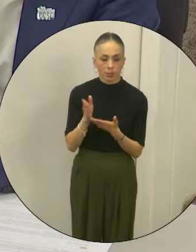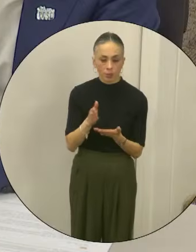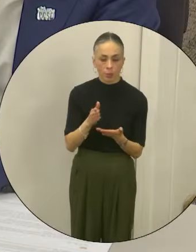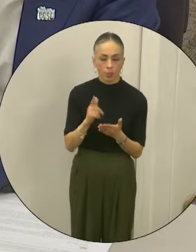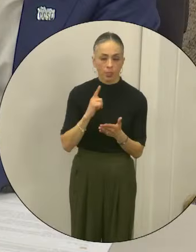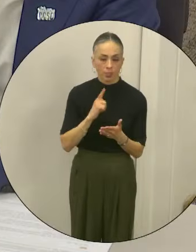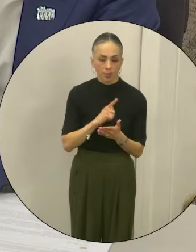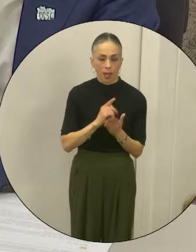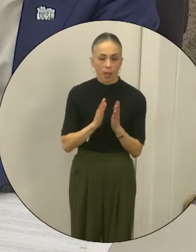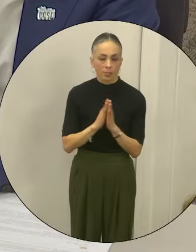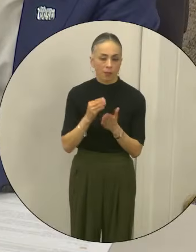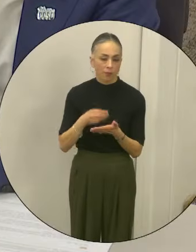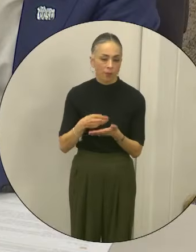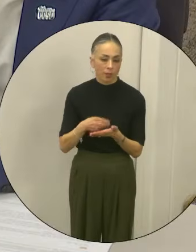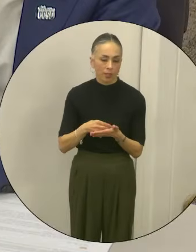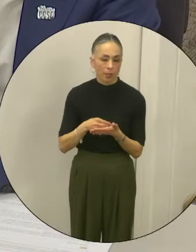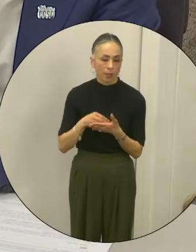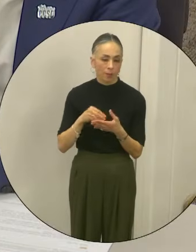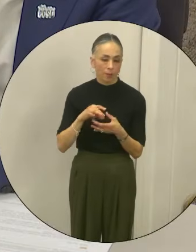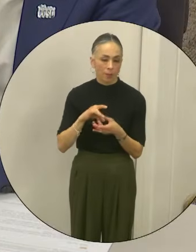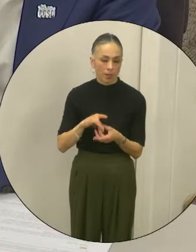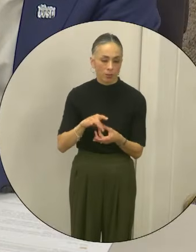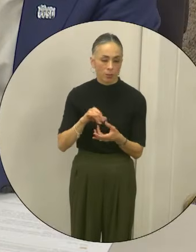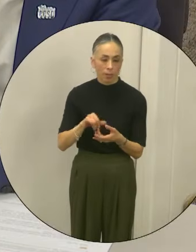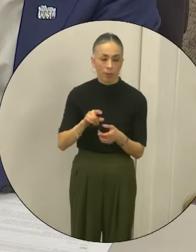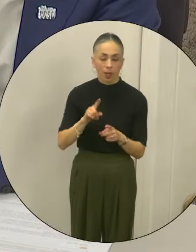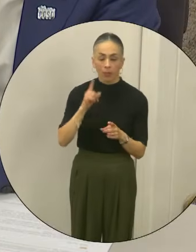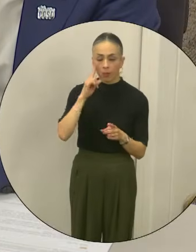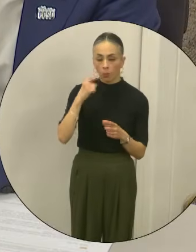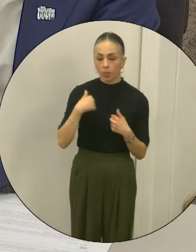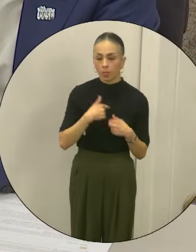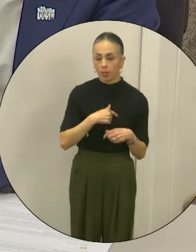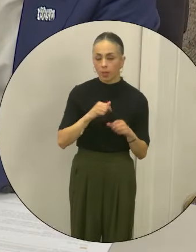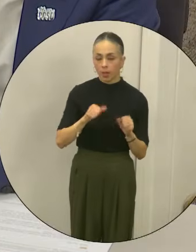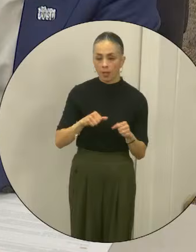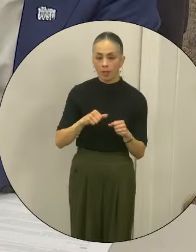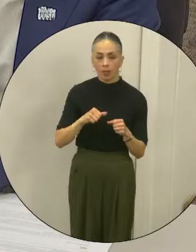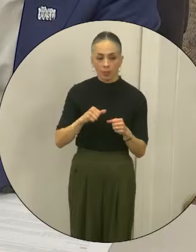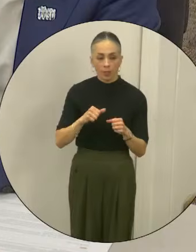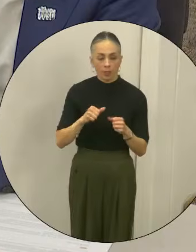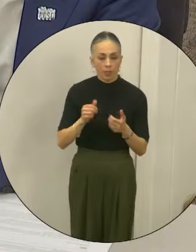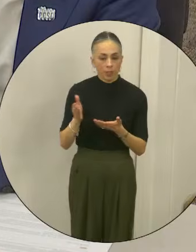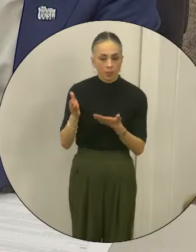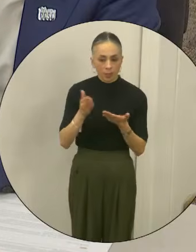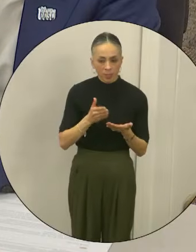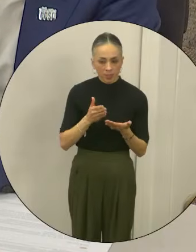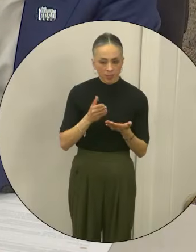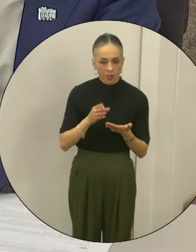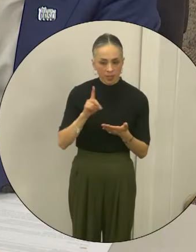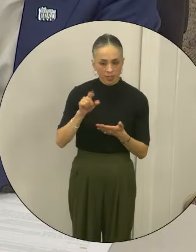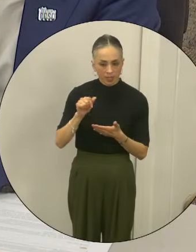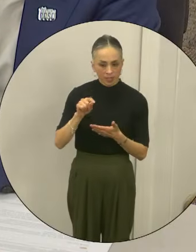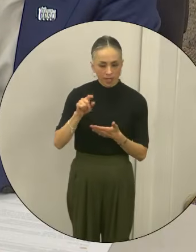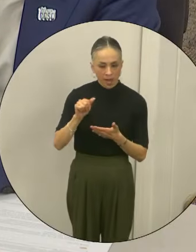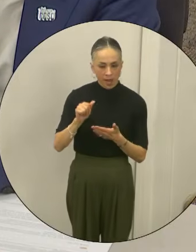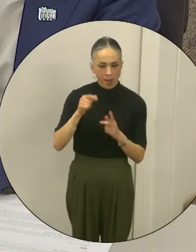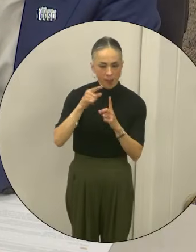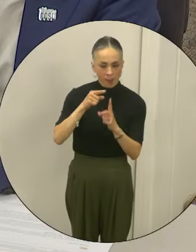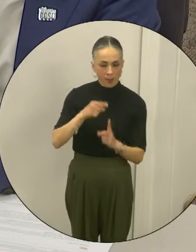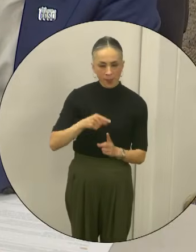funding based on that stuff. So I think we can move the needle on bringing some of those data points to the